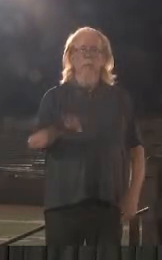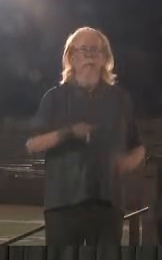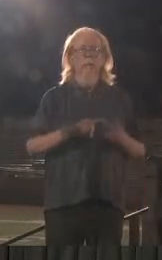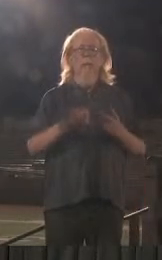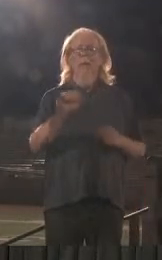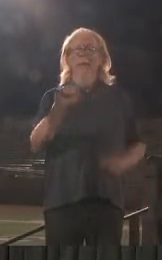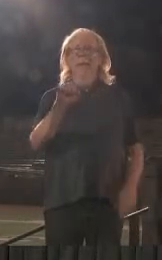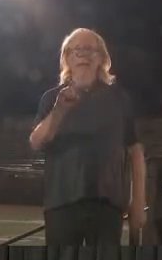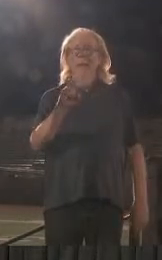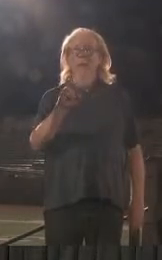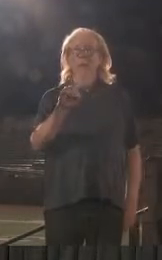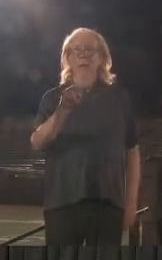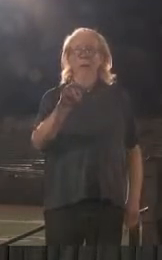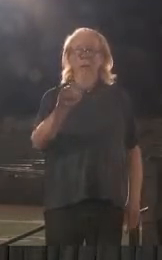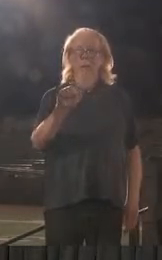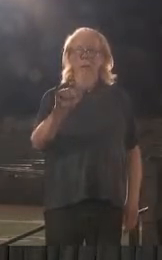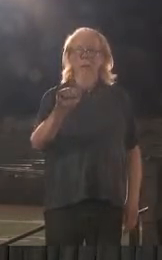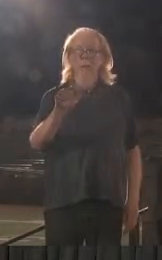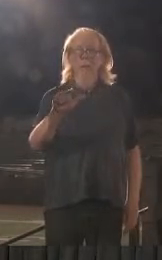Adriana Alvarado,